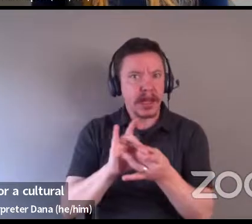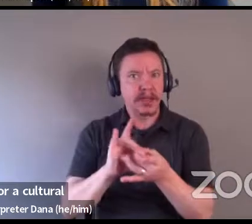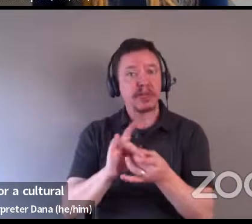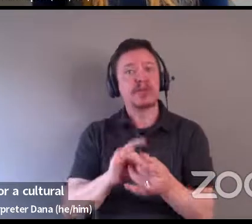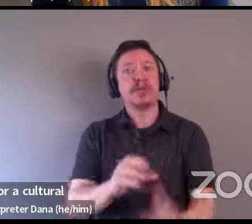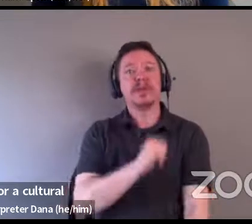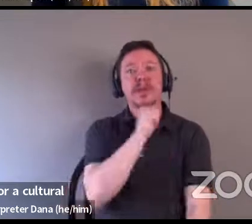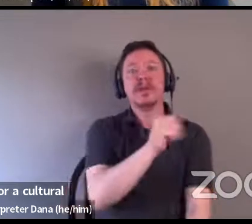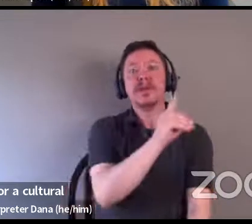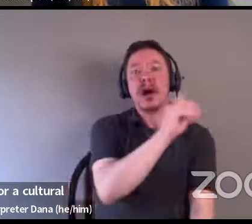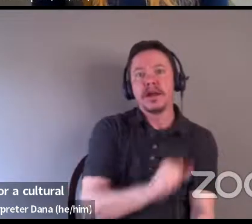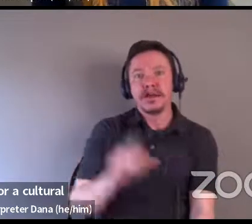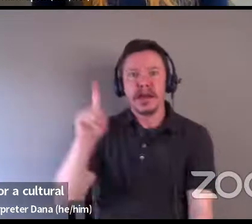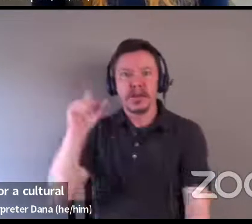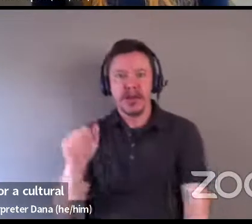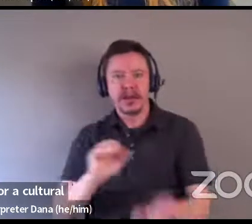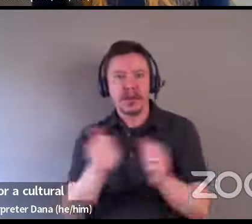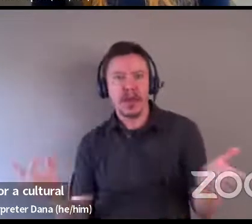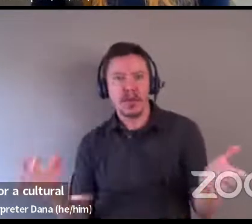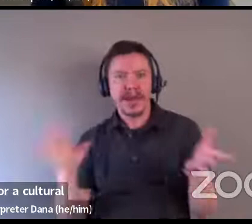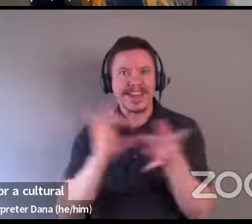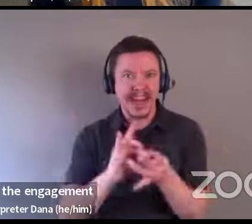non-disabled and disabled people.